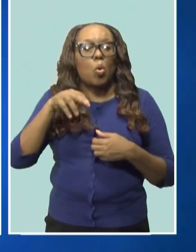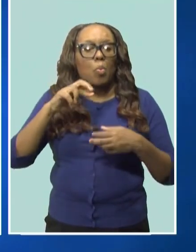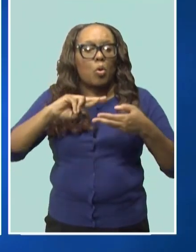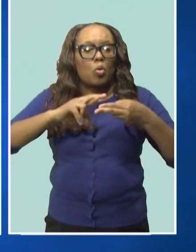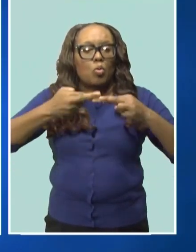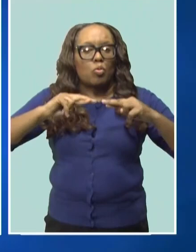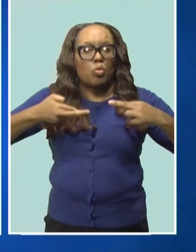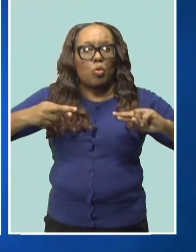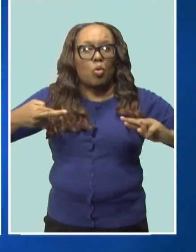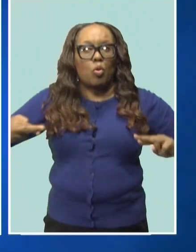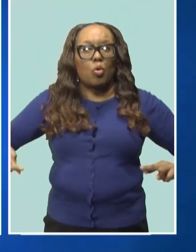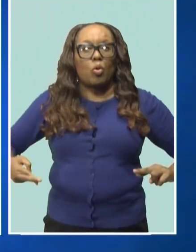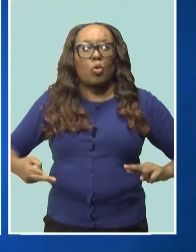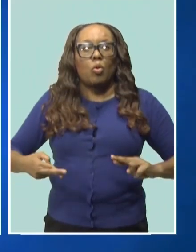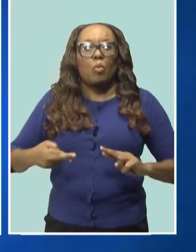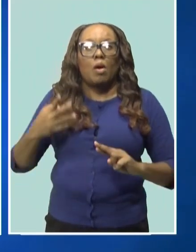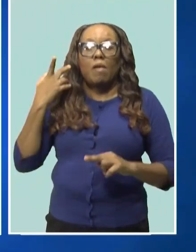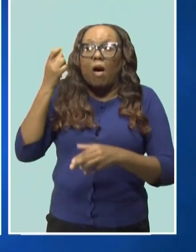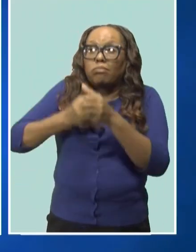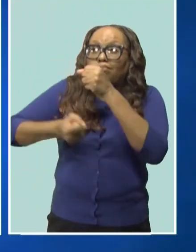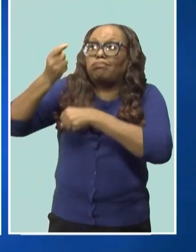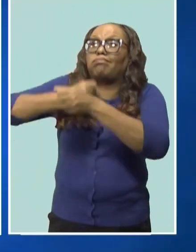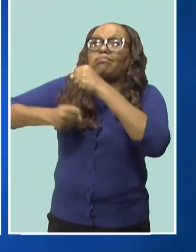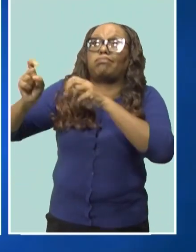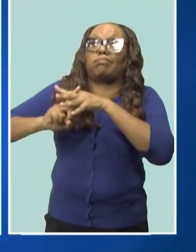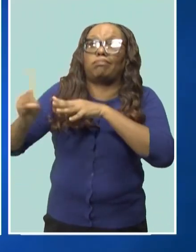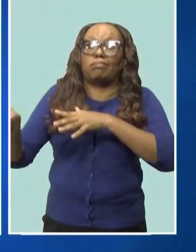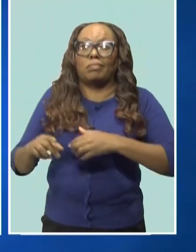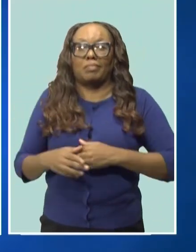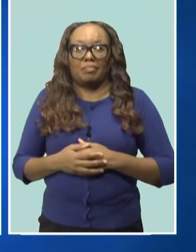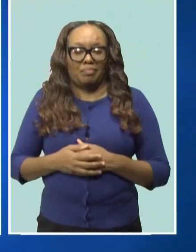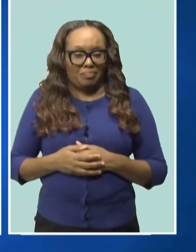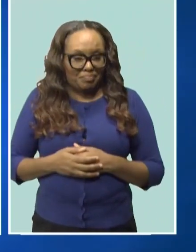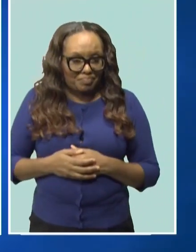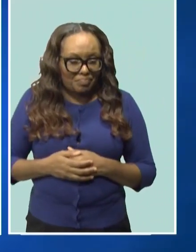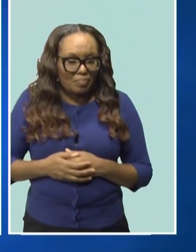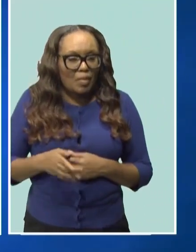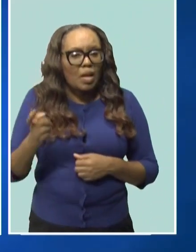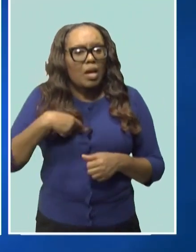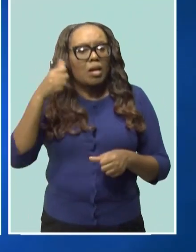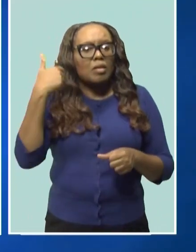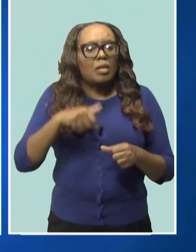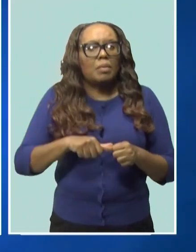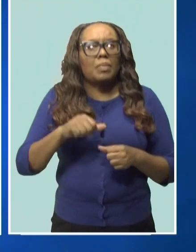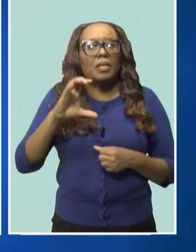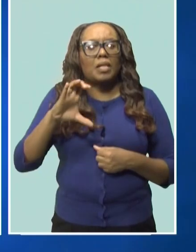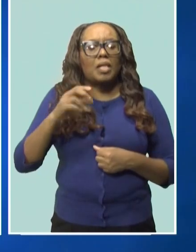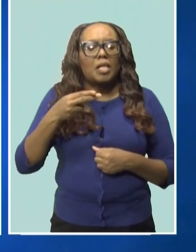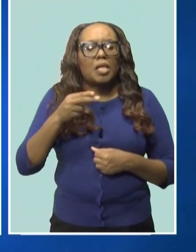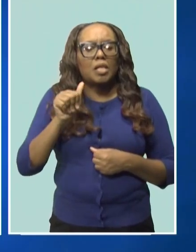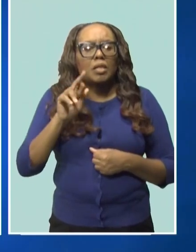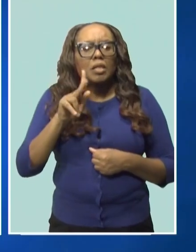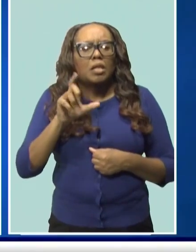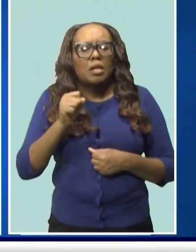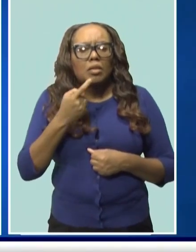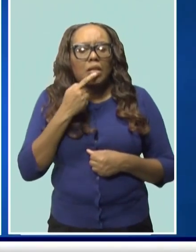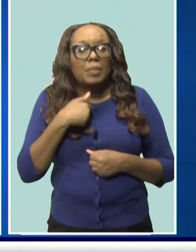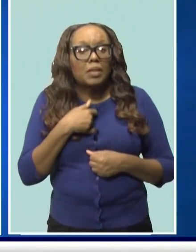escape. Maria, come. I got a big one. Grant would whisper that in my